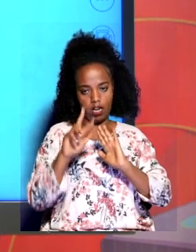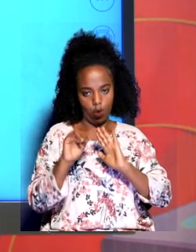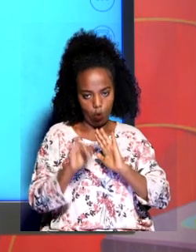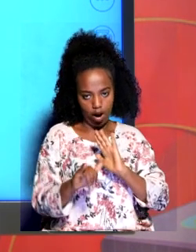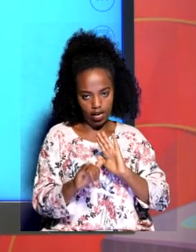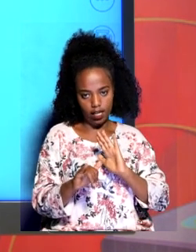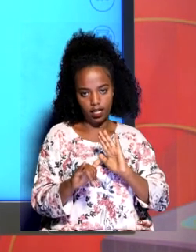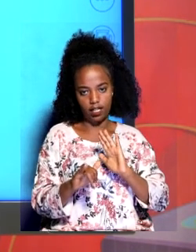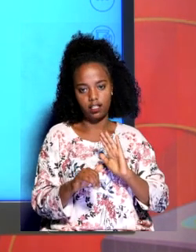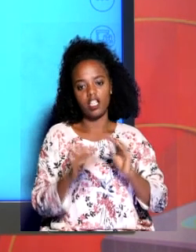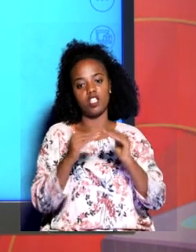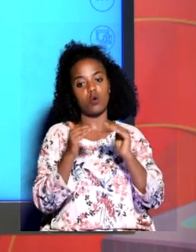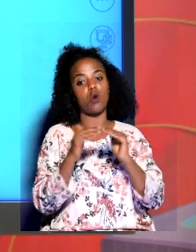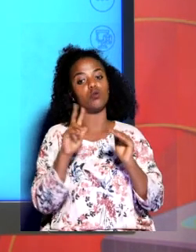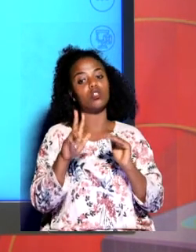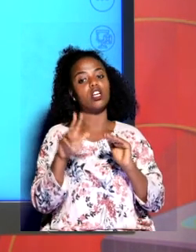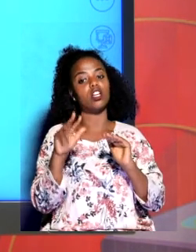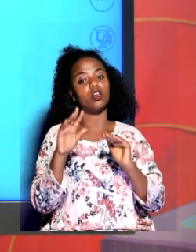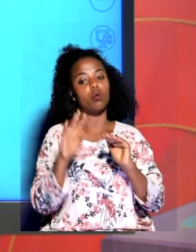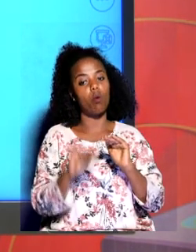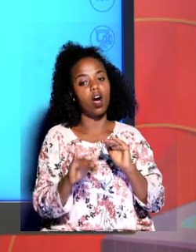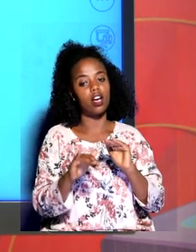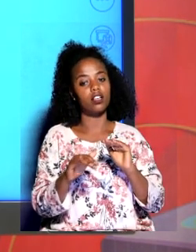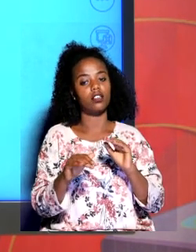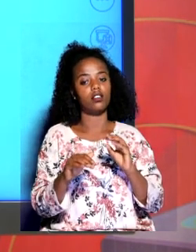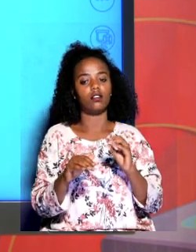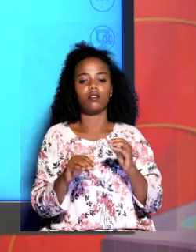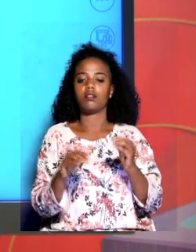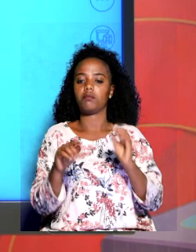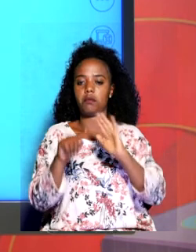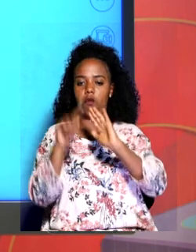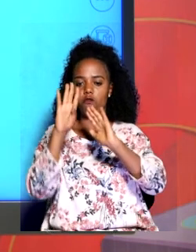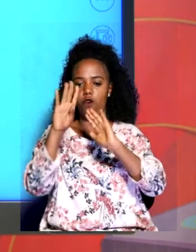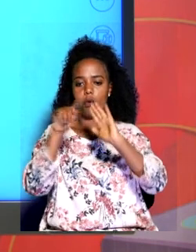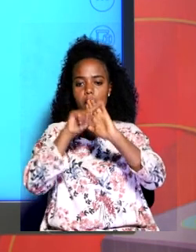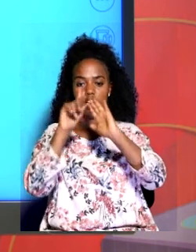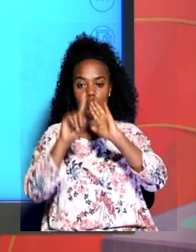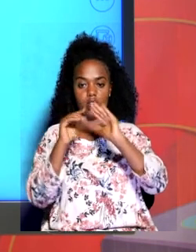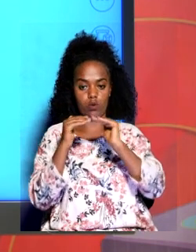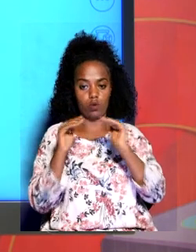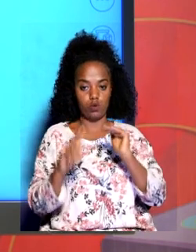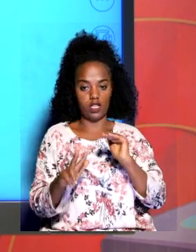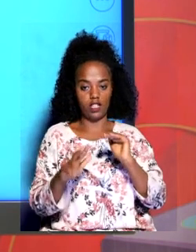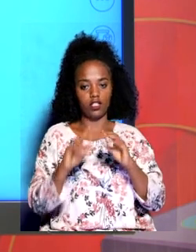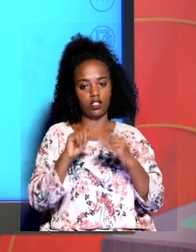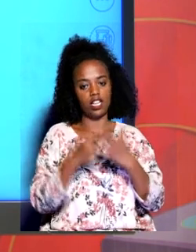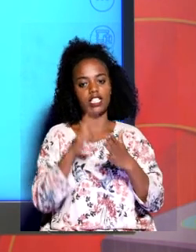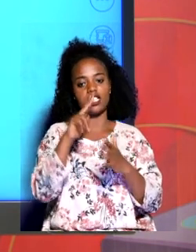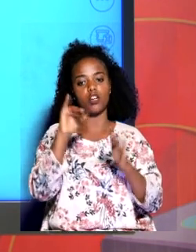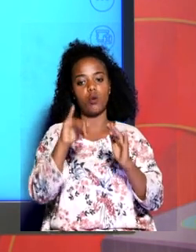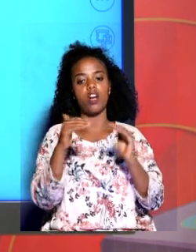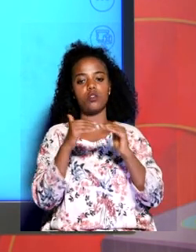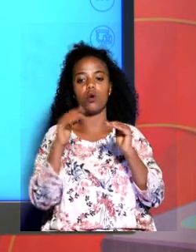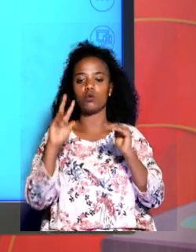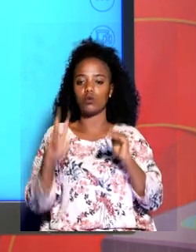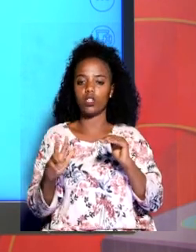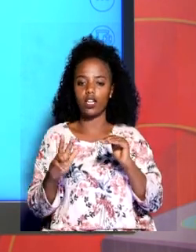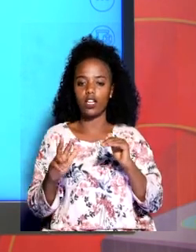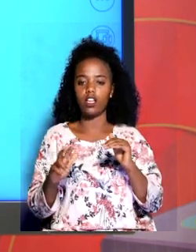to 3y is equal to 4 minus 1 is 3, y will be 1. So this point, the